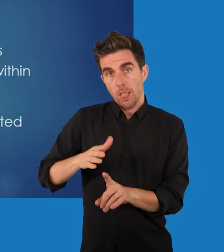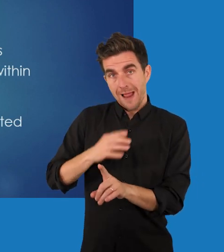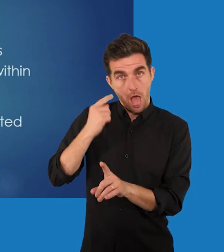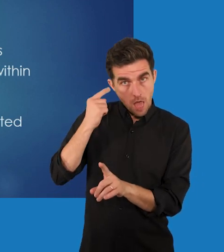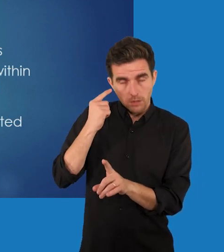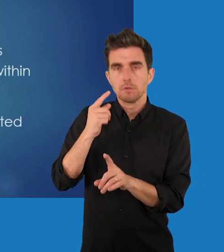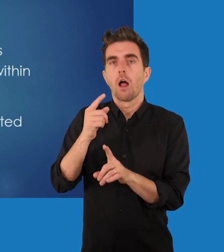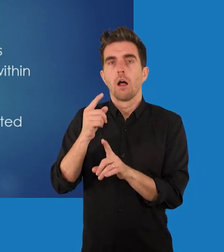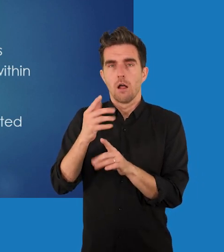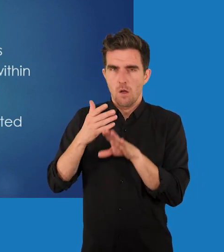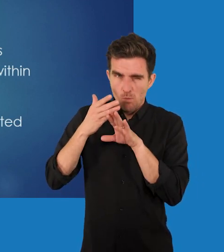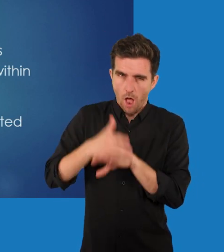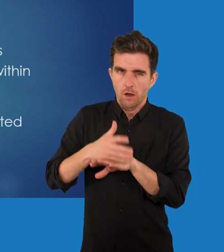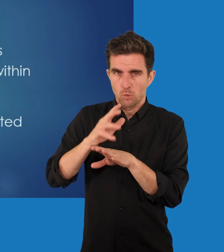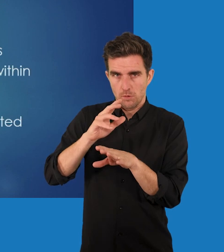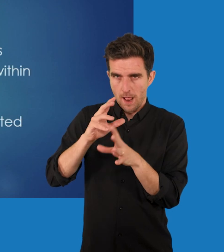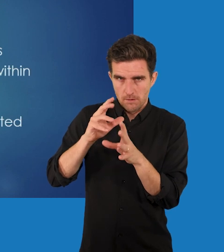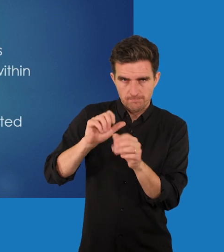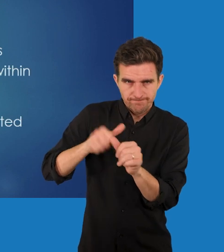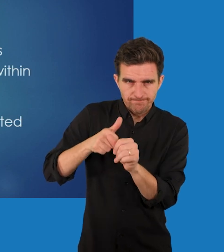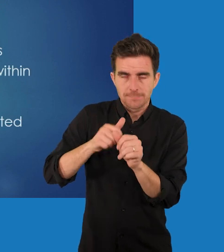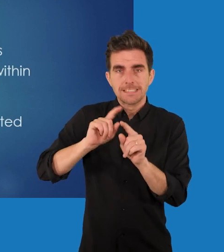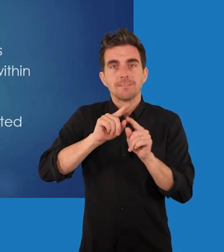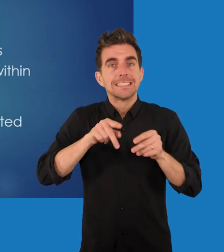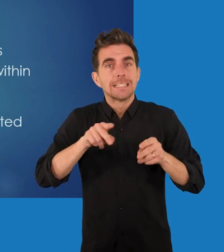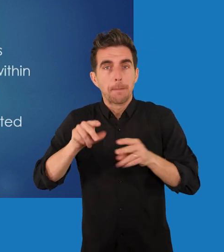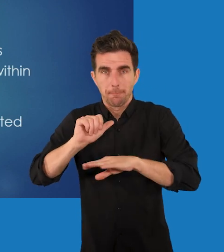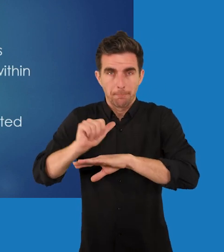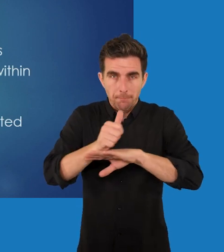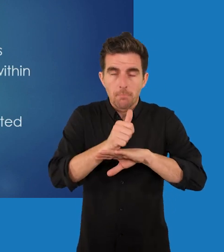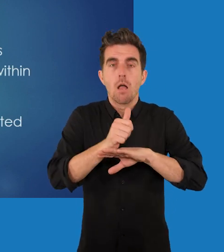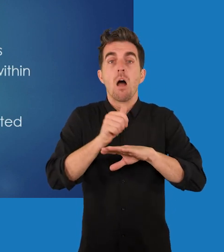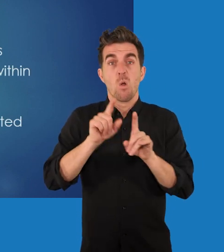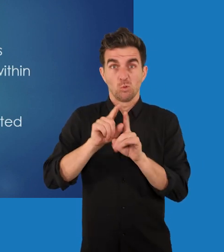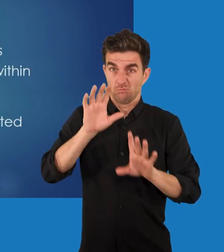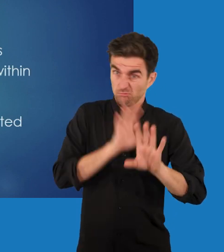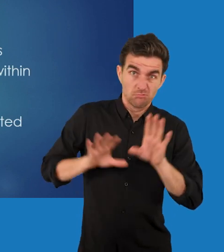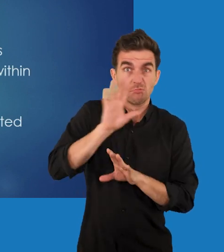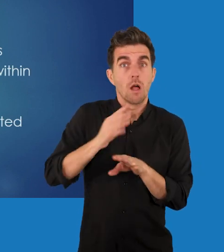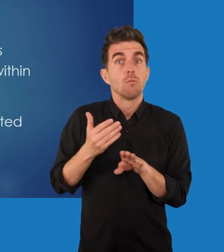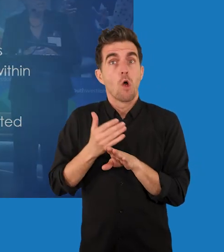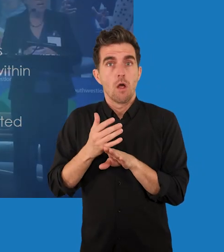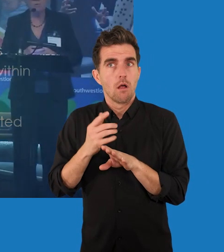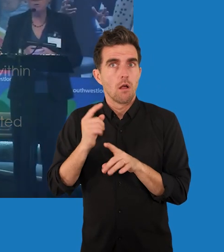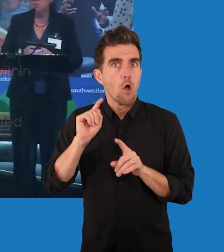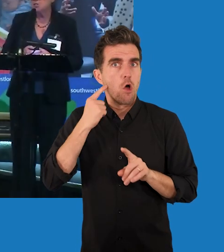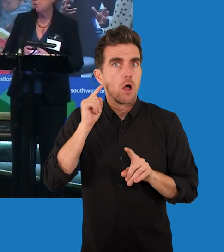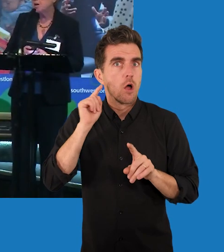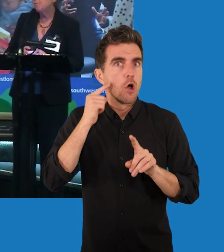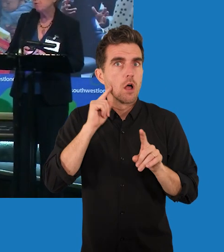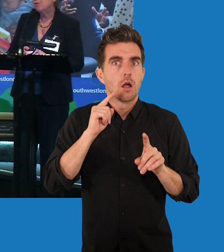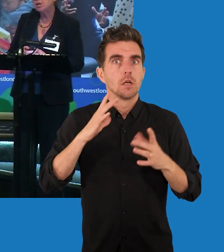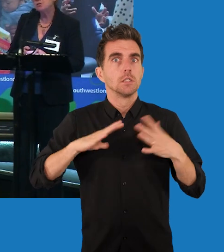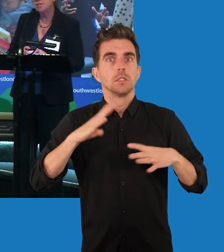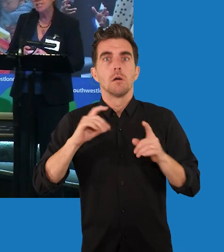other parts of South West London, and they've been working hard to help support those schemes. And also nationally, people have heard about us, and projects are springing